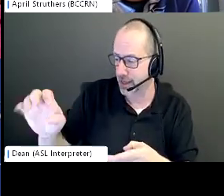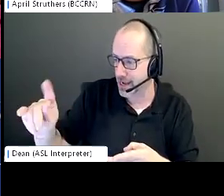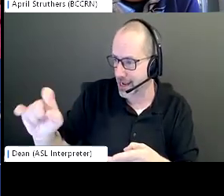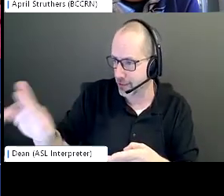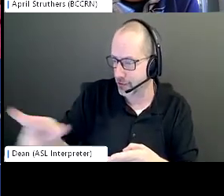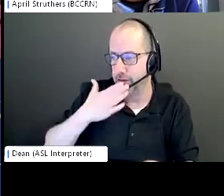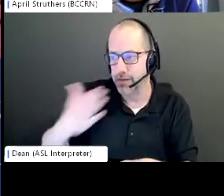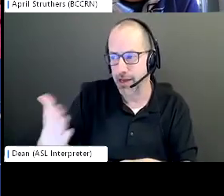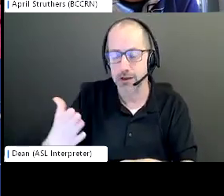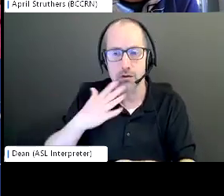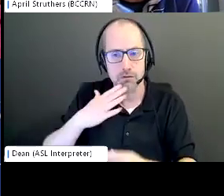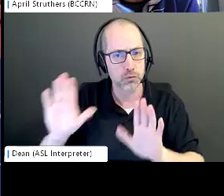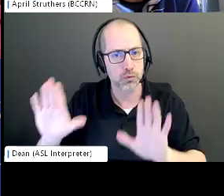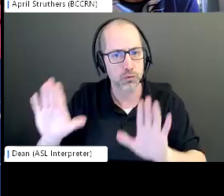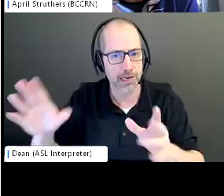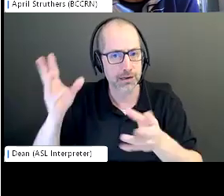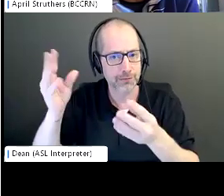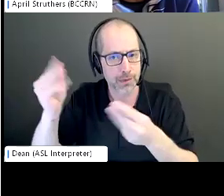great information there.